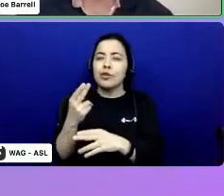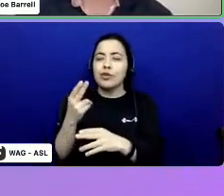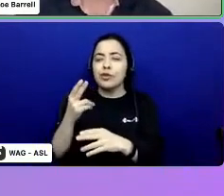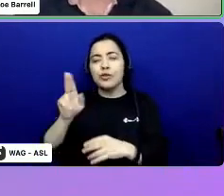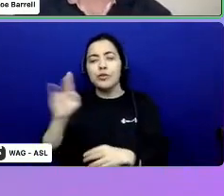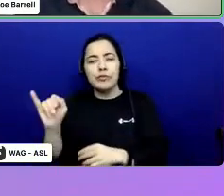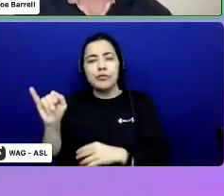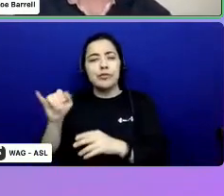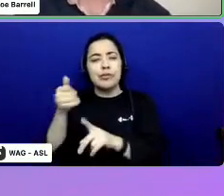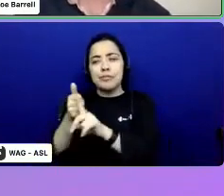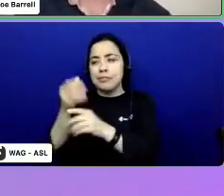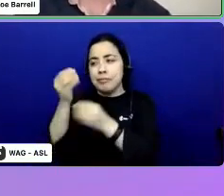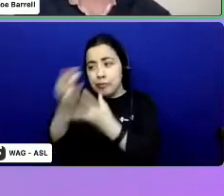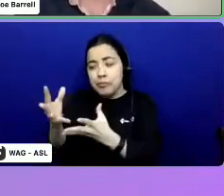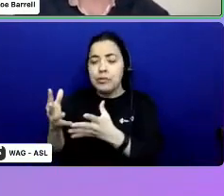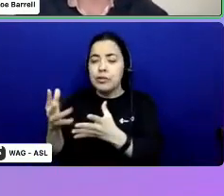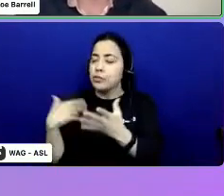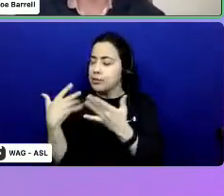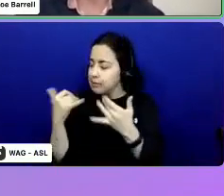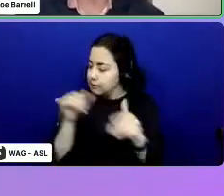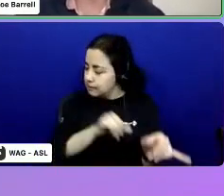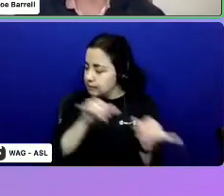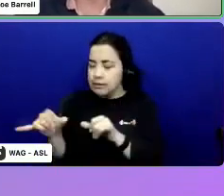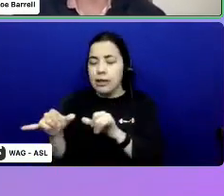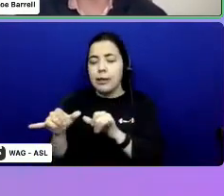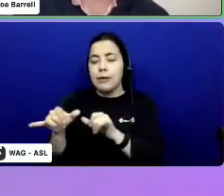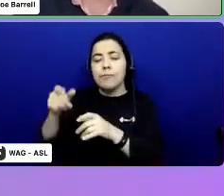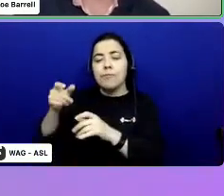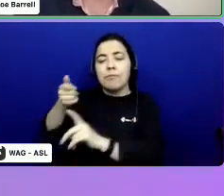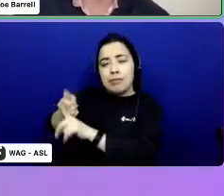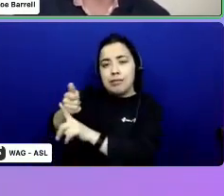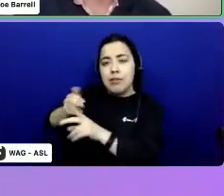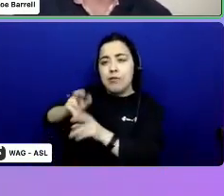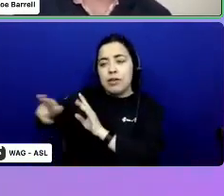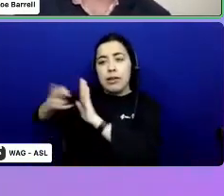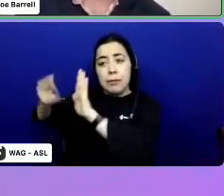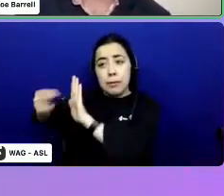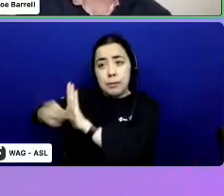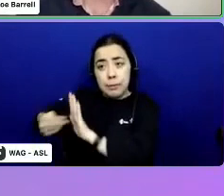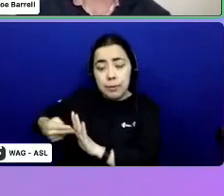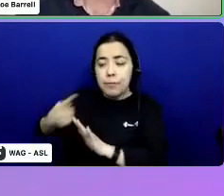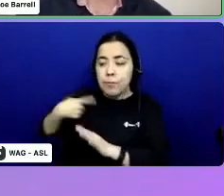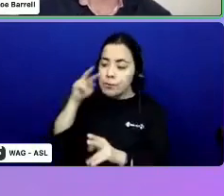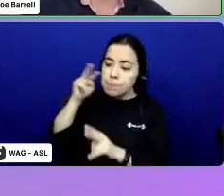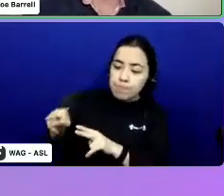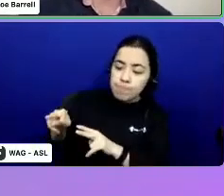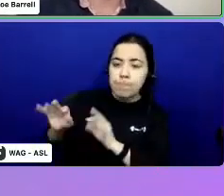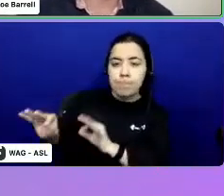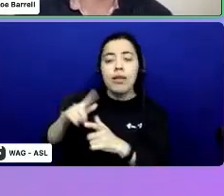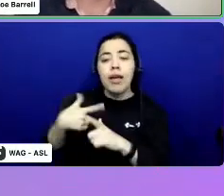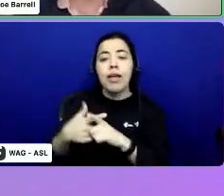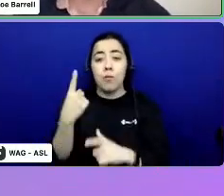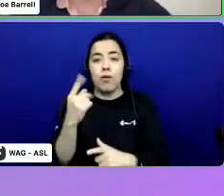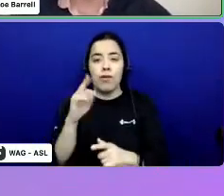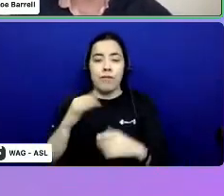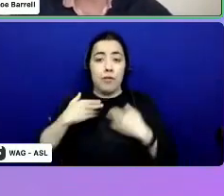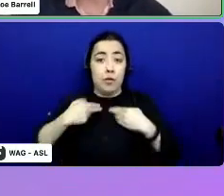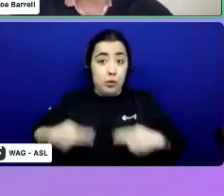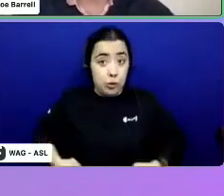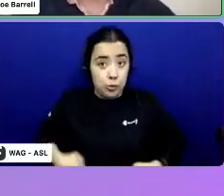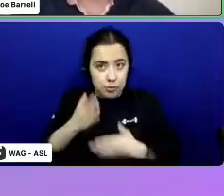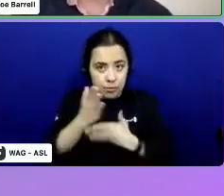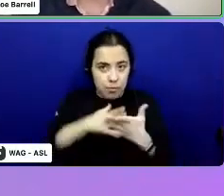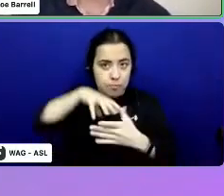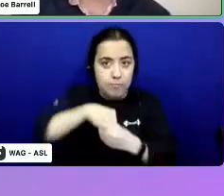import those to Labelbox and perform the same process on them using model-assisted labeling. And then this is one of the human steps in our data